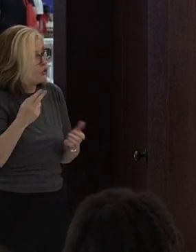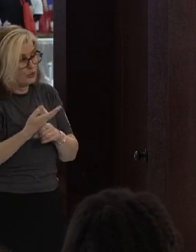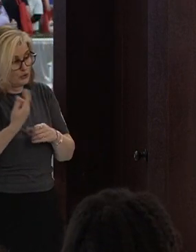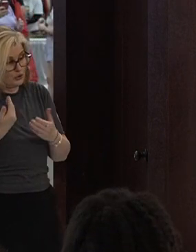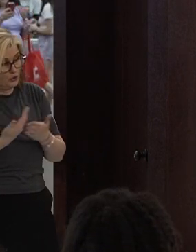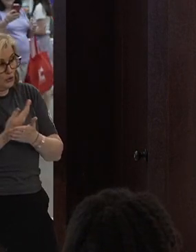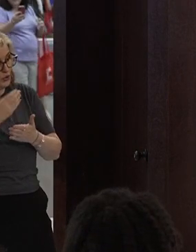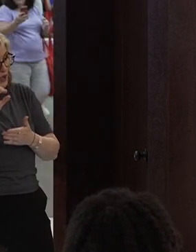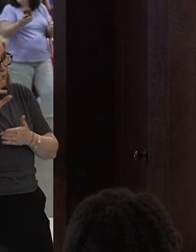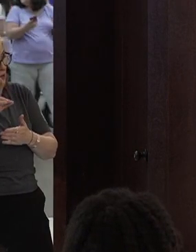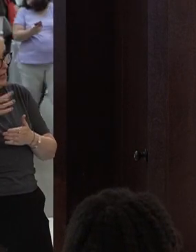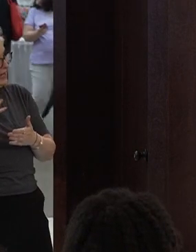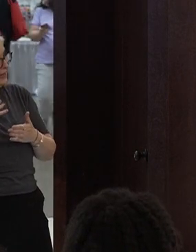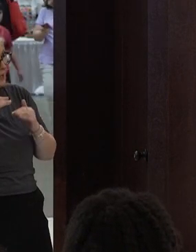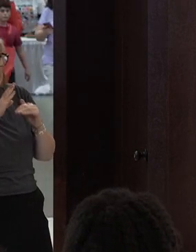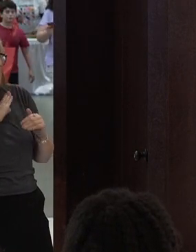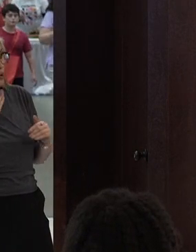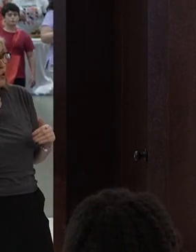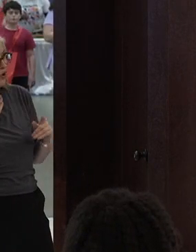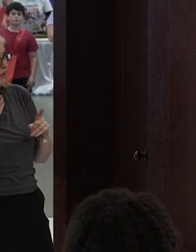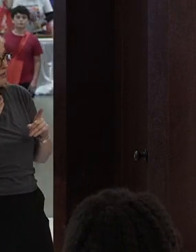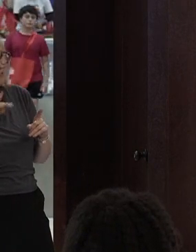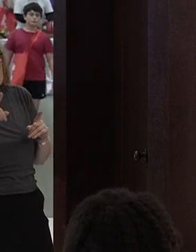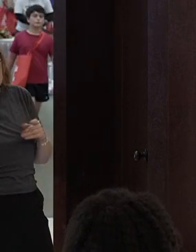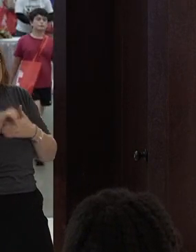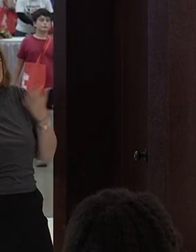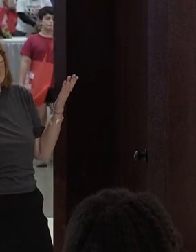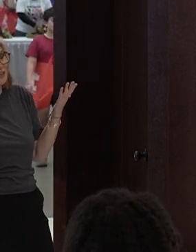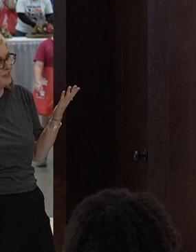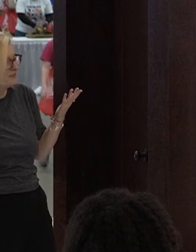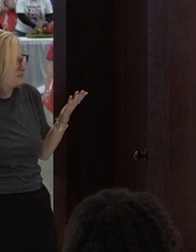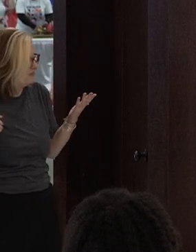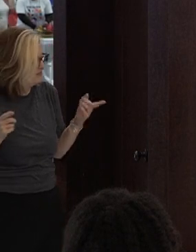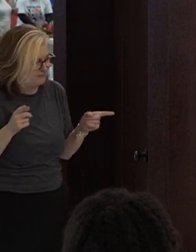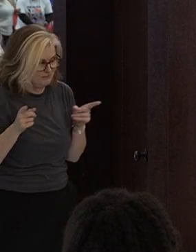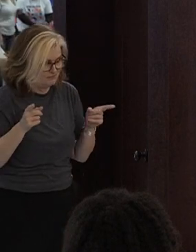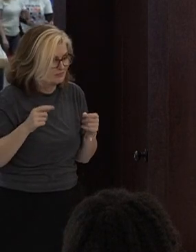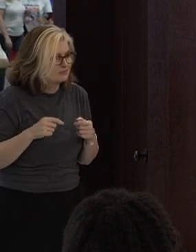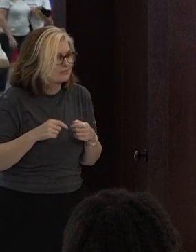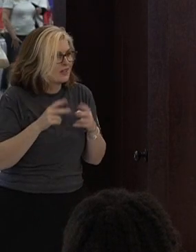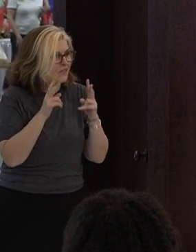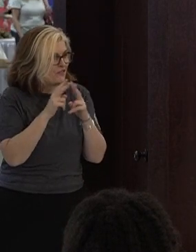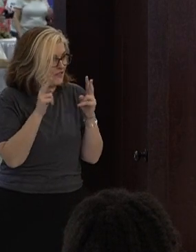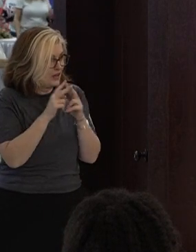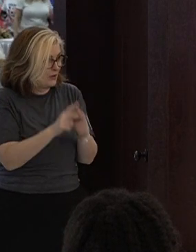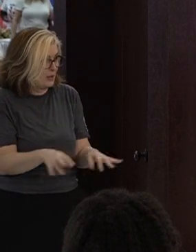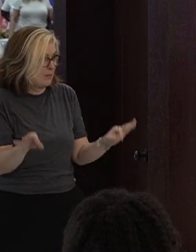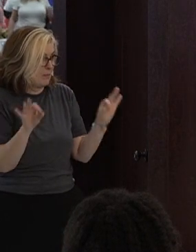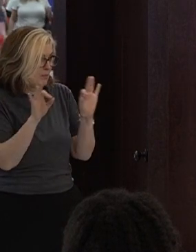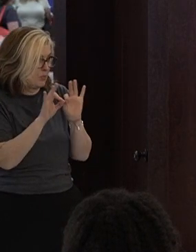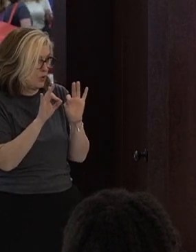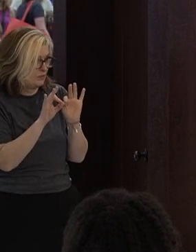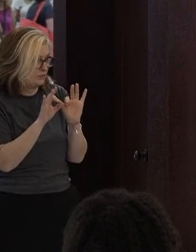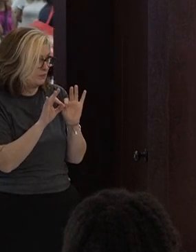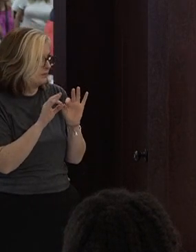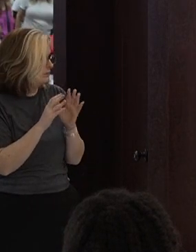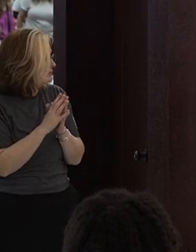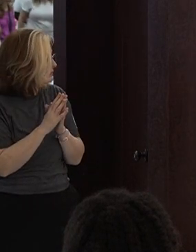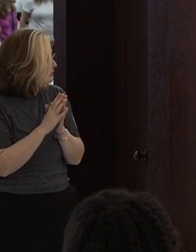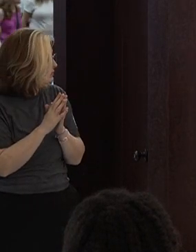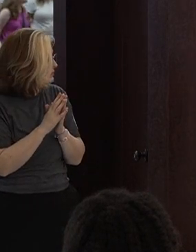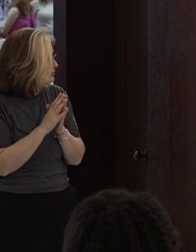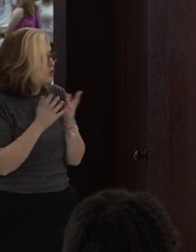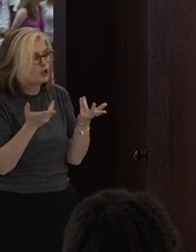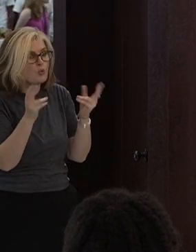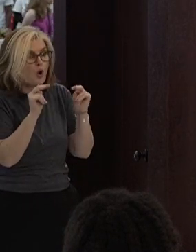new copyright claims board, do it for $100. So that is a very, very important right. And you